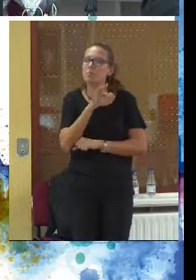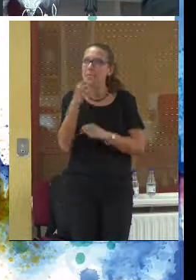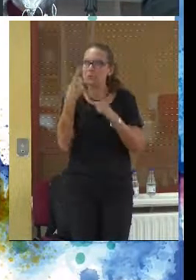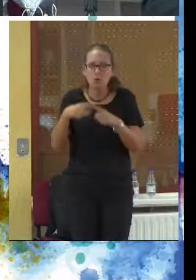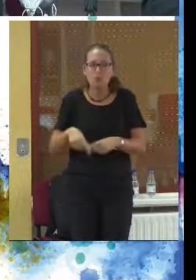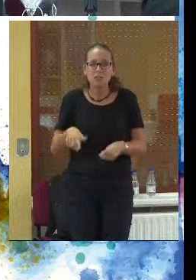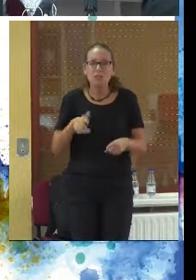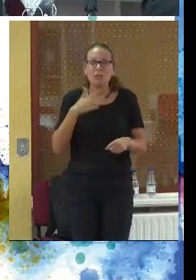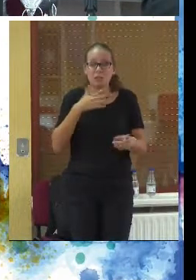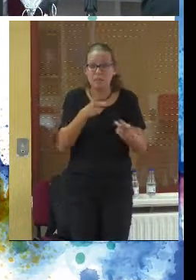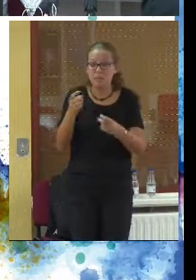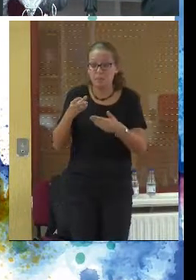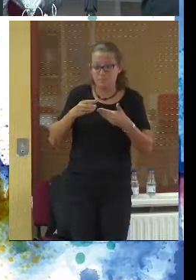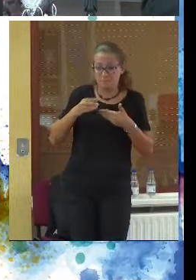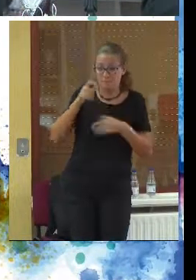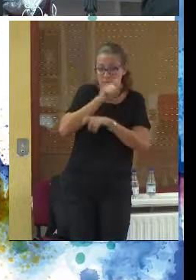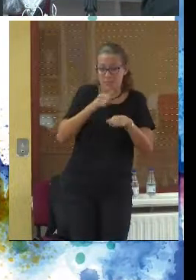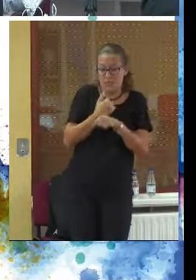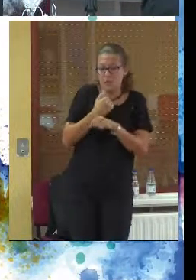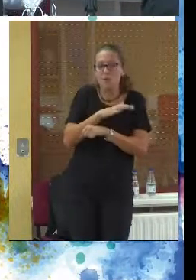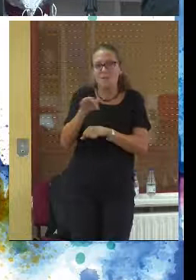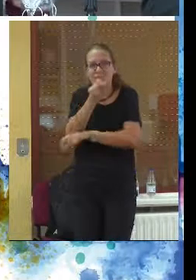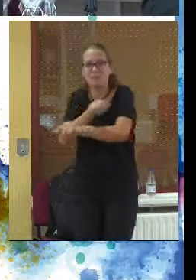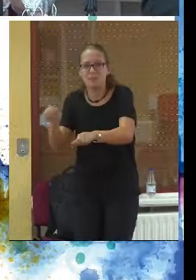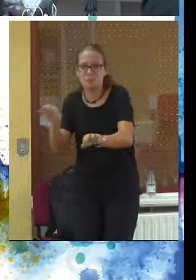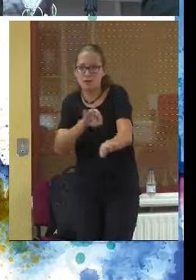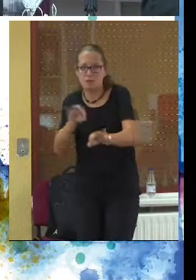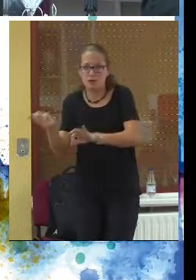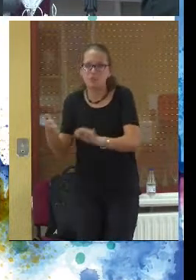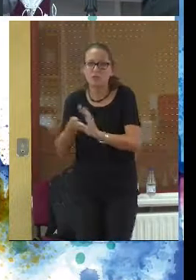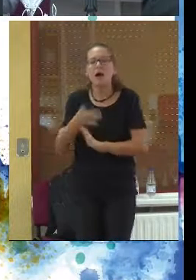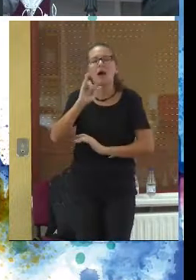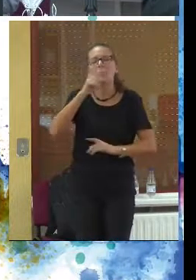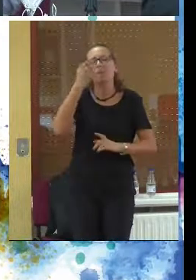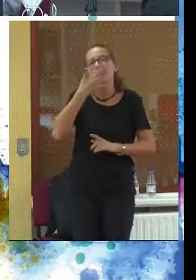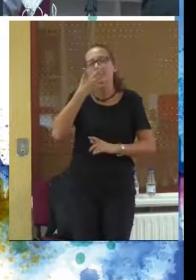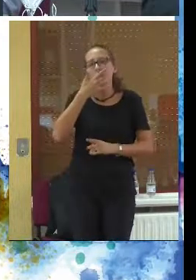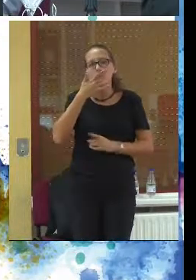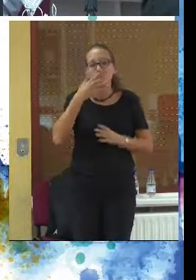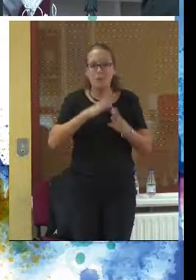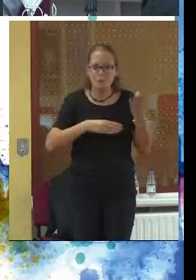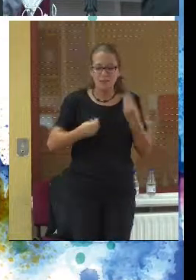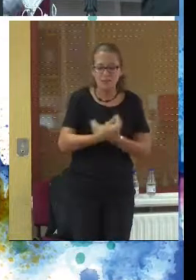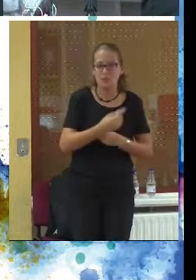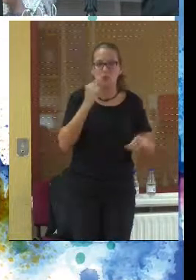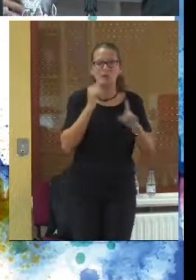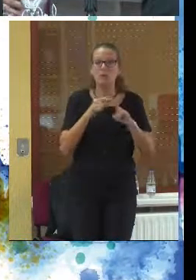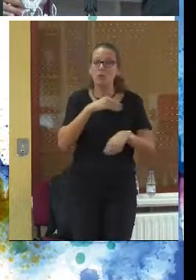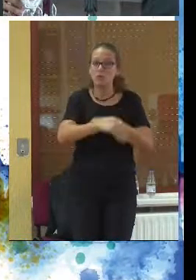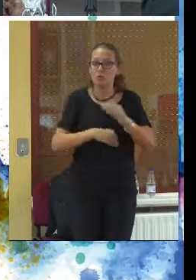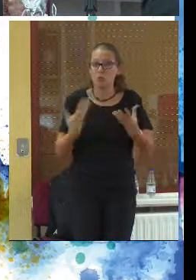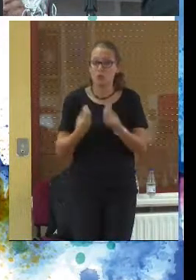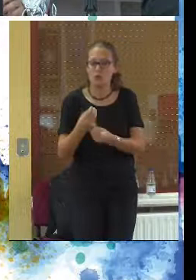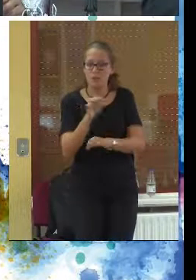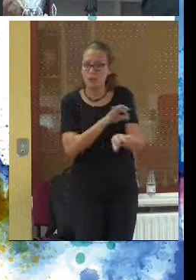trainers and other people need, and allowing the easy and quick exchange of